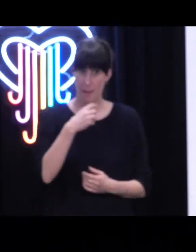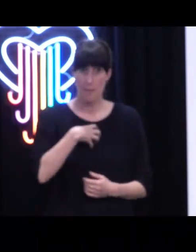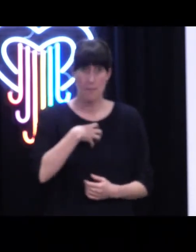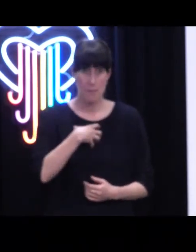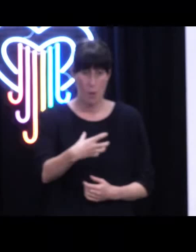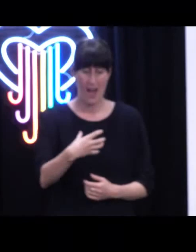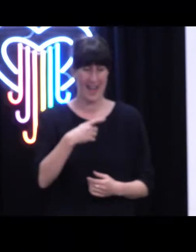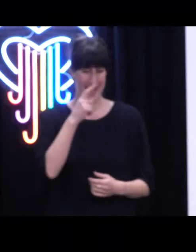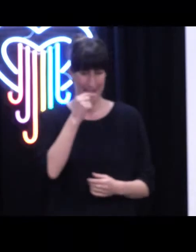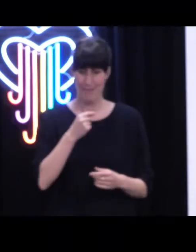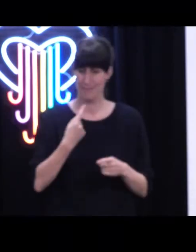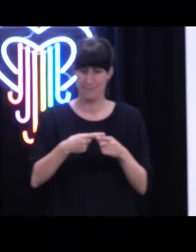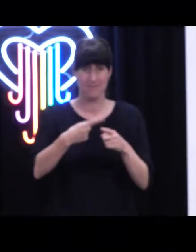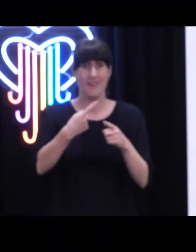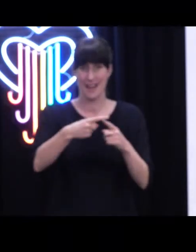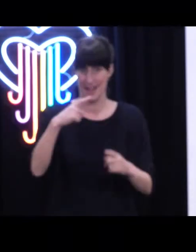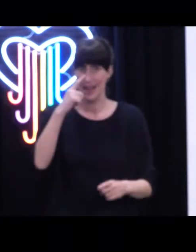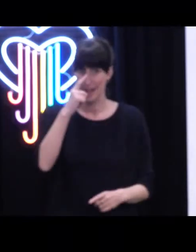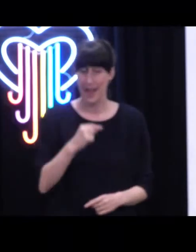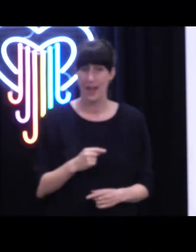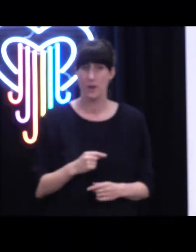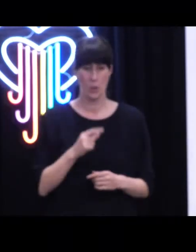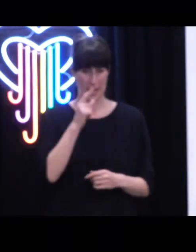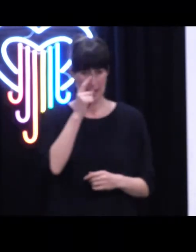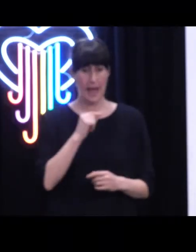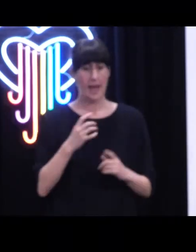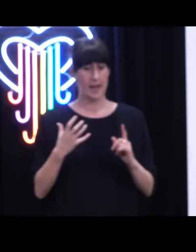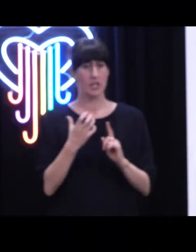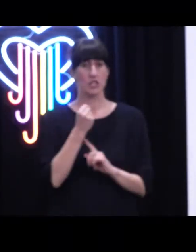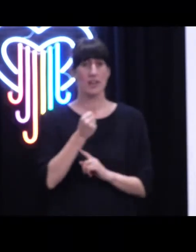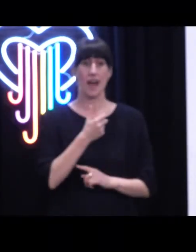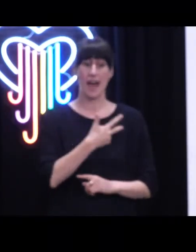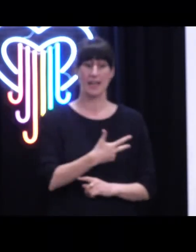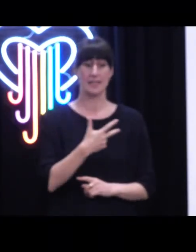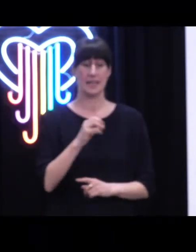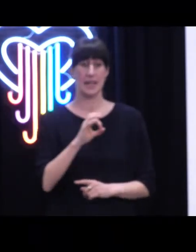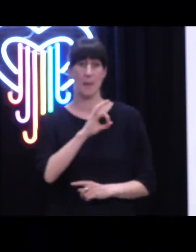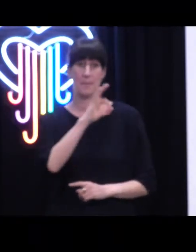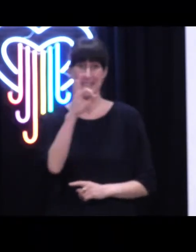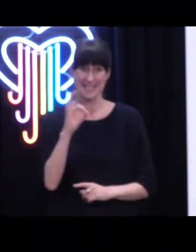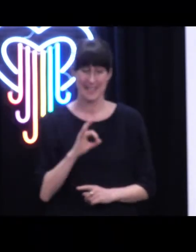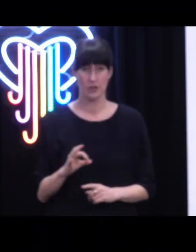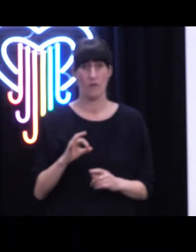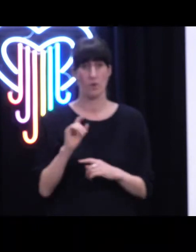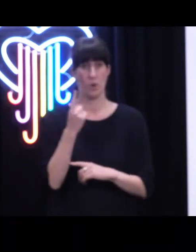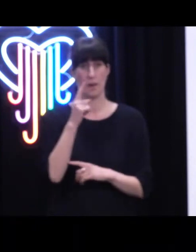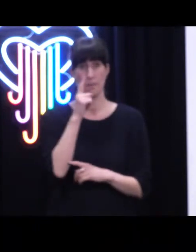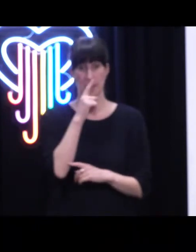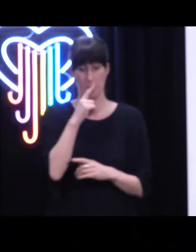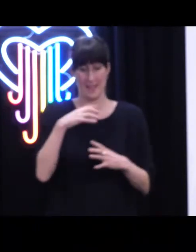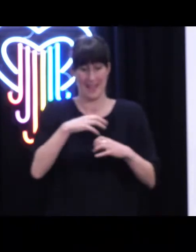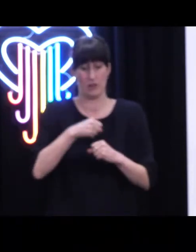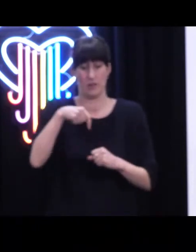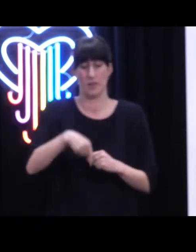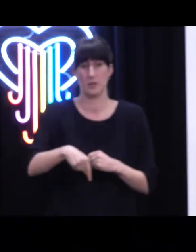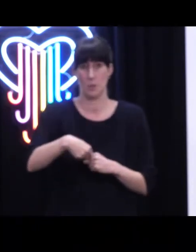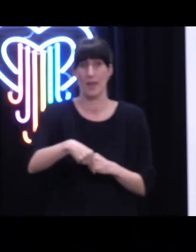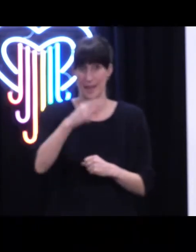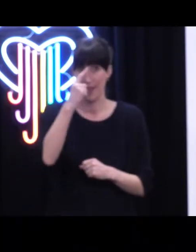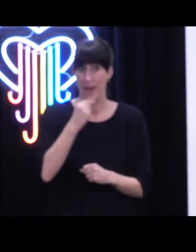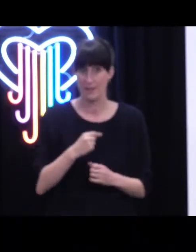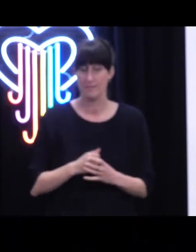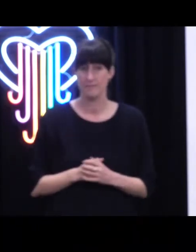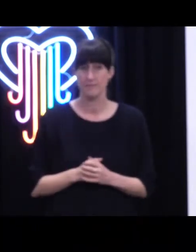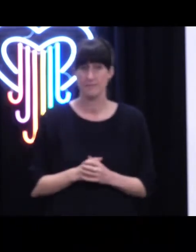faster. We have the ability to get to 80% of Aucklanders vaccinated with their first dose by the end of the week.